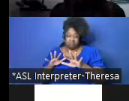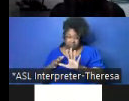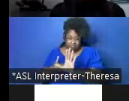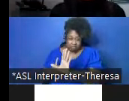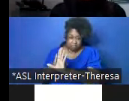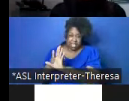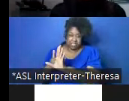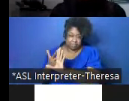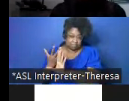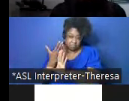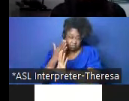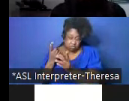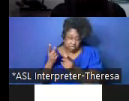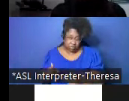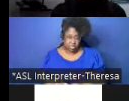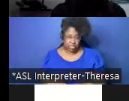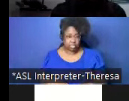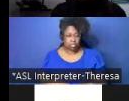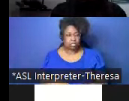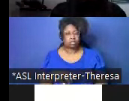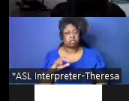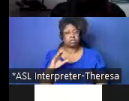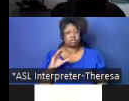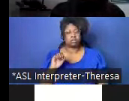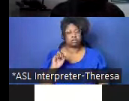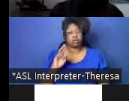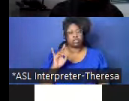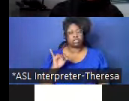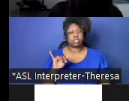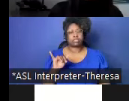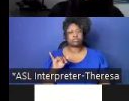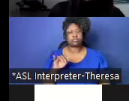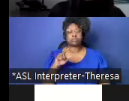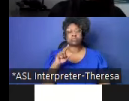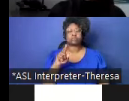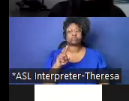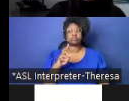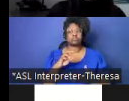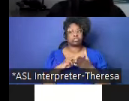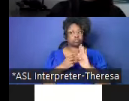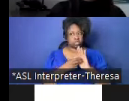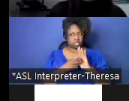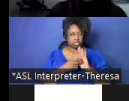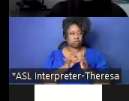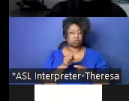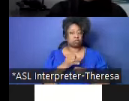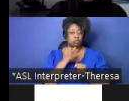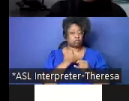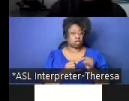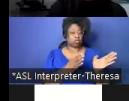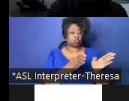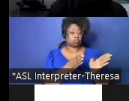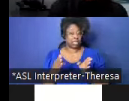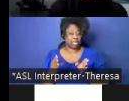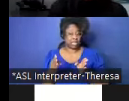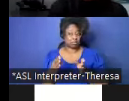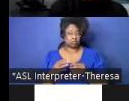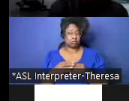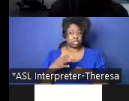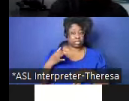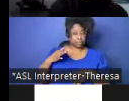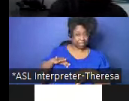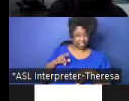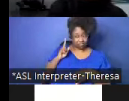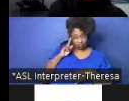So I think what I'm hearing there is in the final plan, we need to make the benefits really clear, and